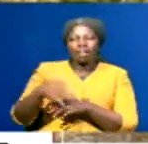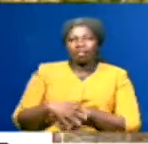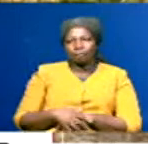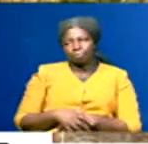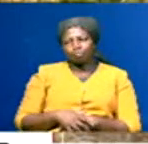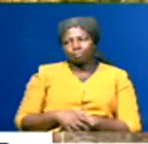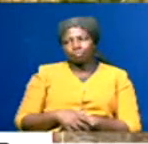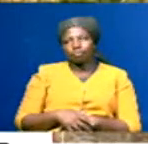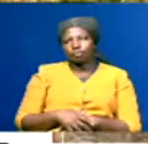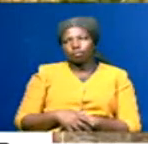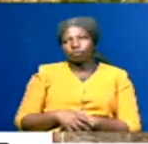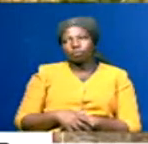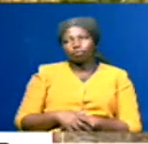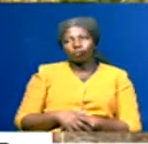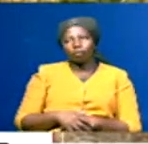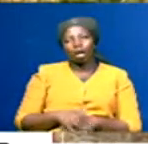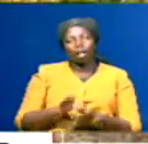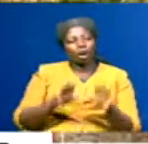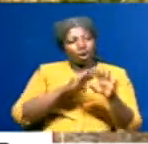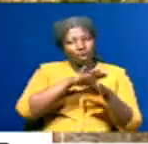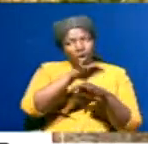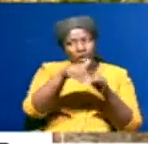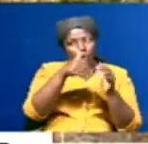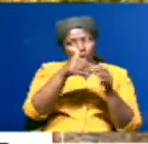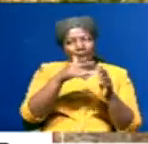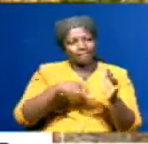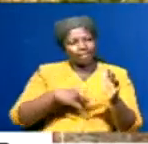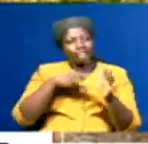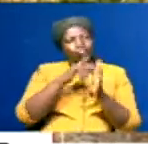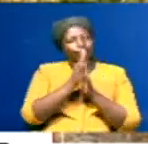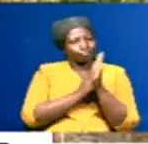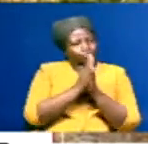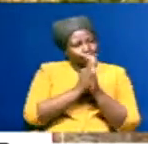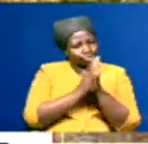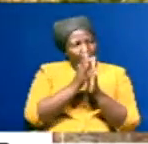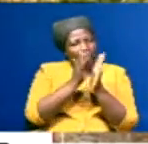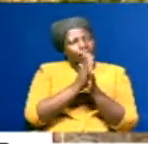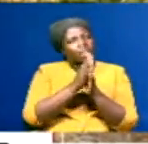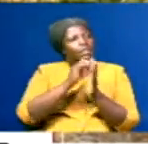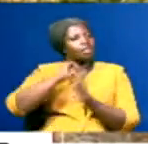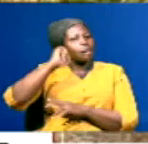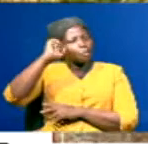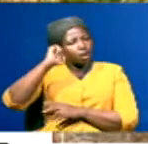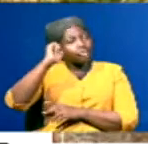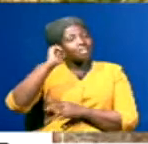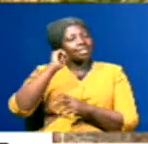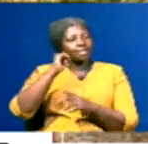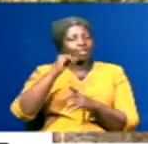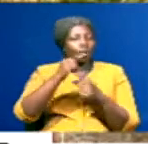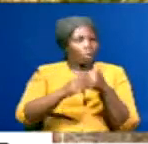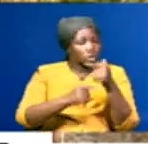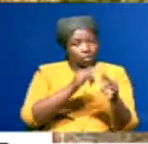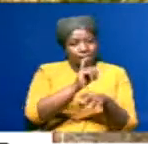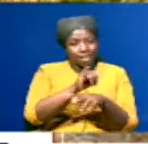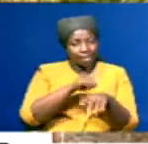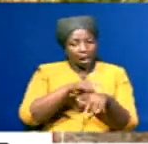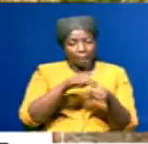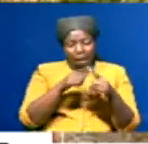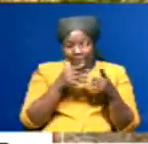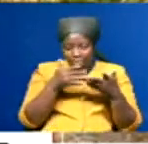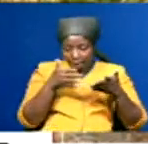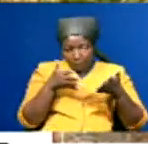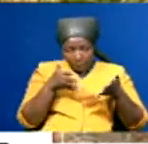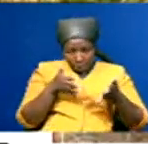We were all interested with what is going on politically. But here I